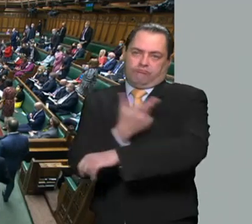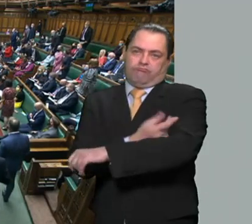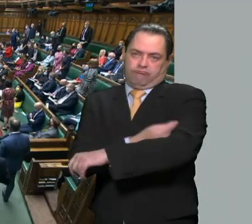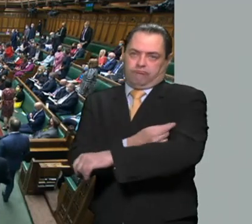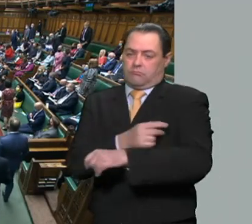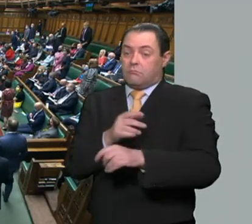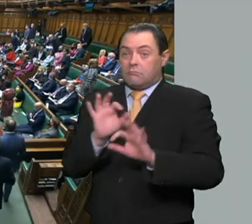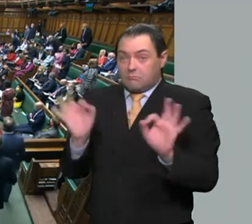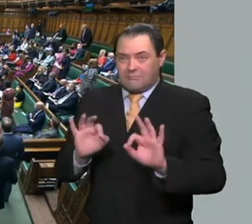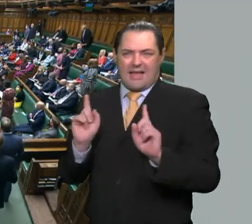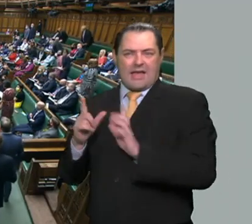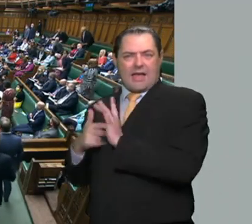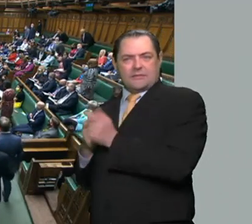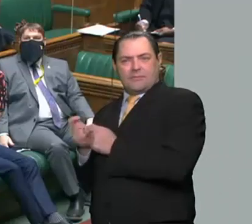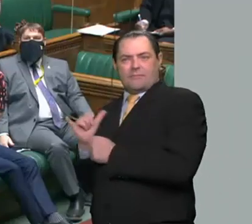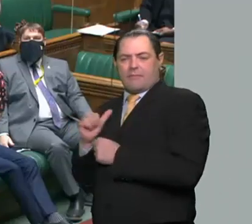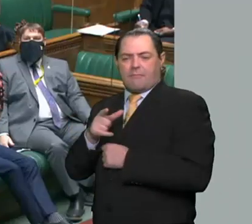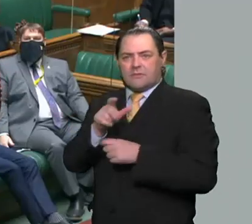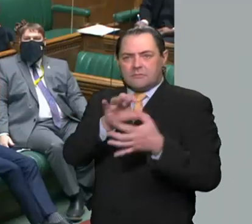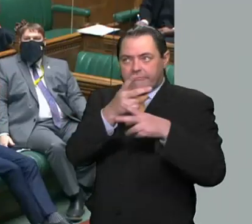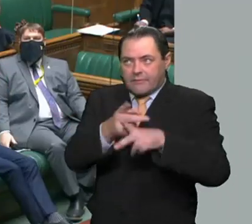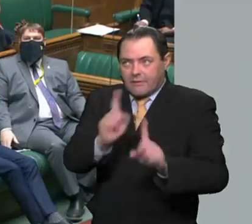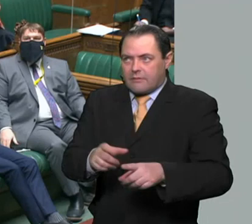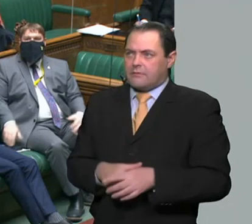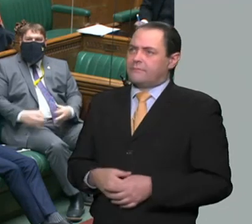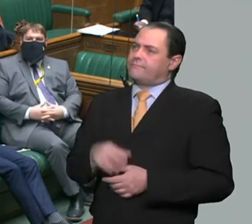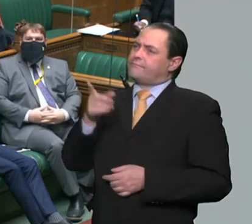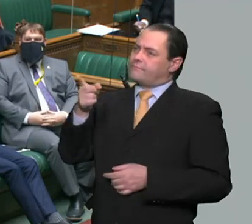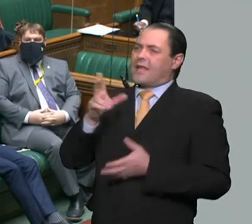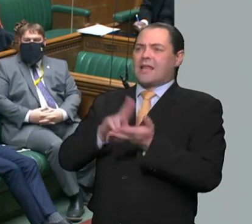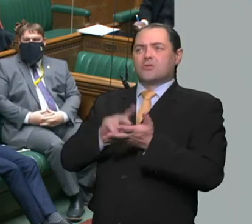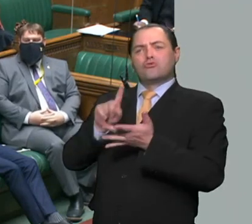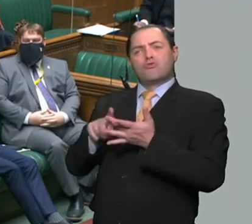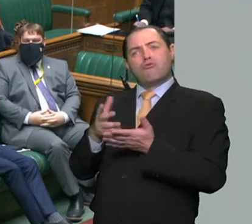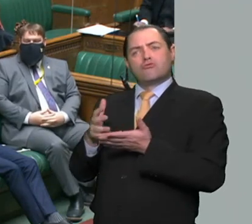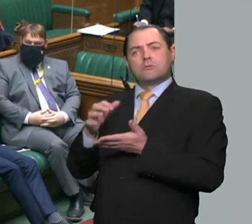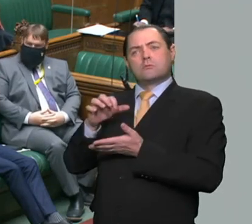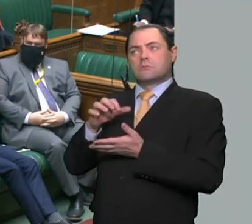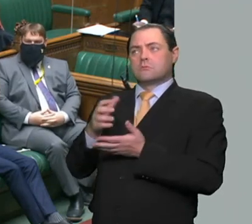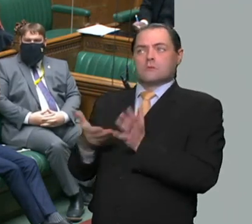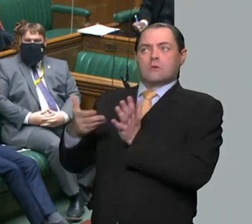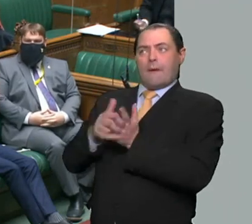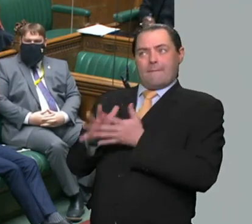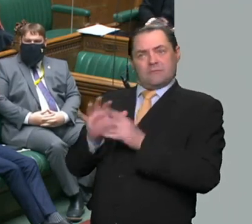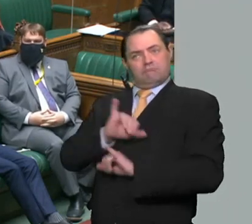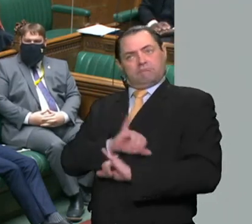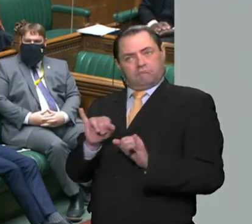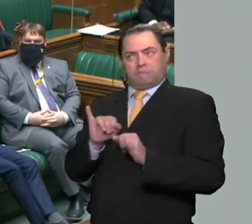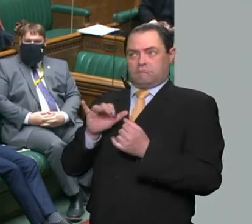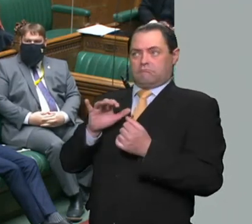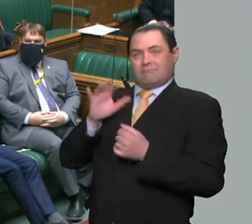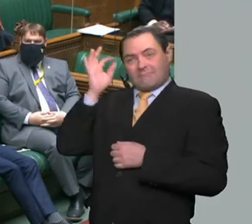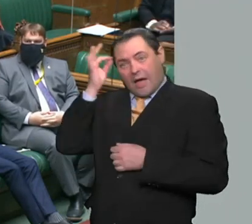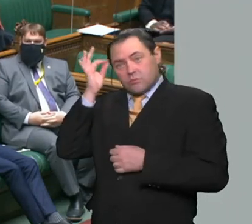The increase in employers' national insurance payments will place a huge burden on the public sector, from local government to police and